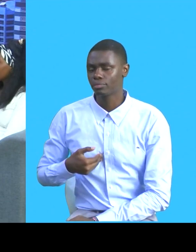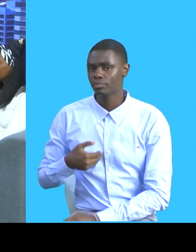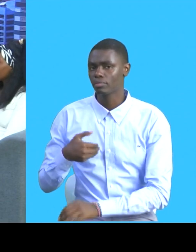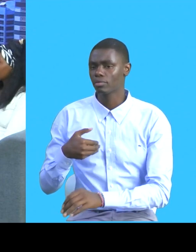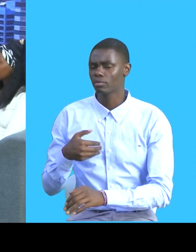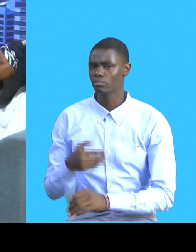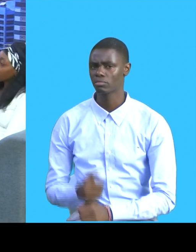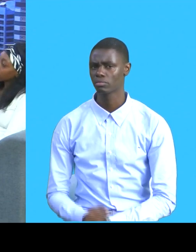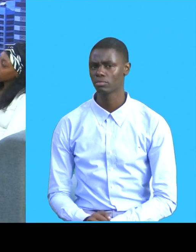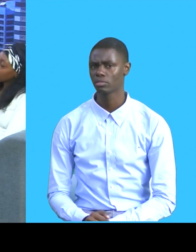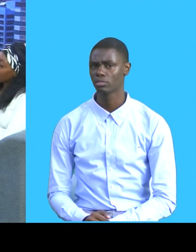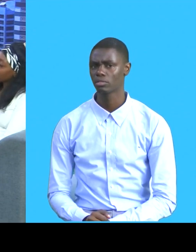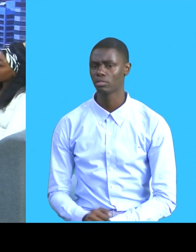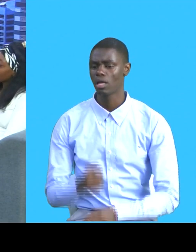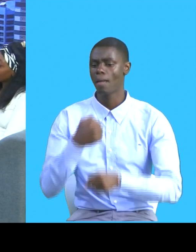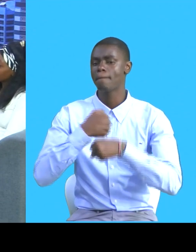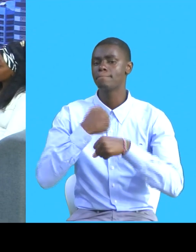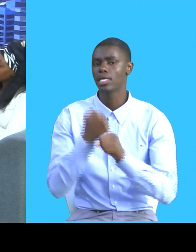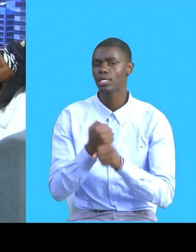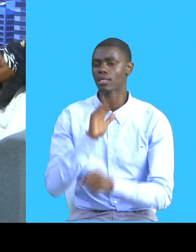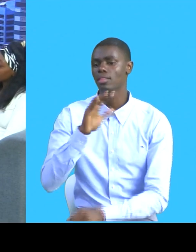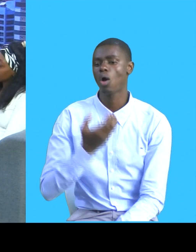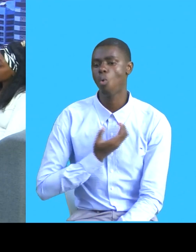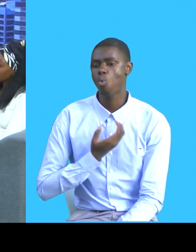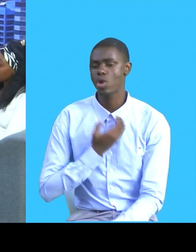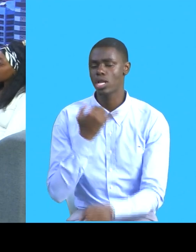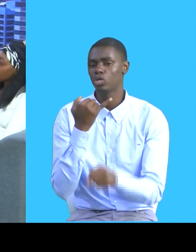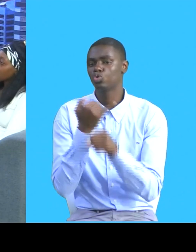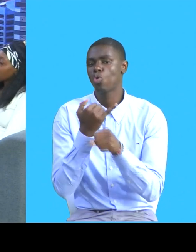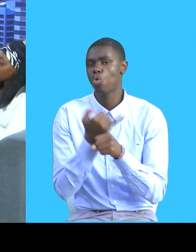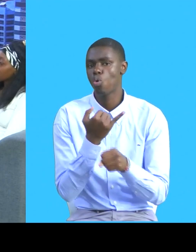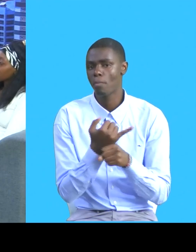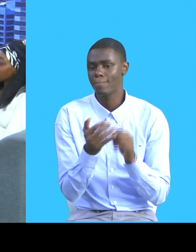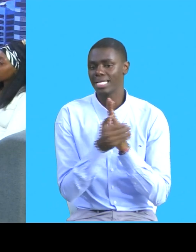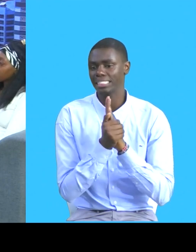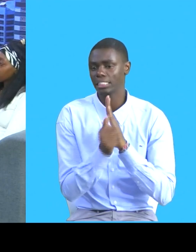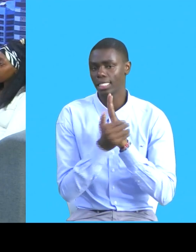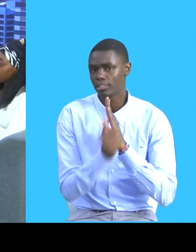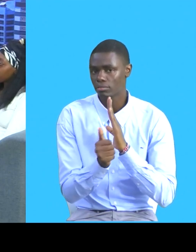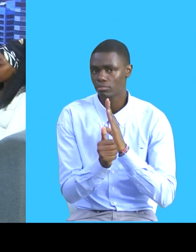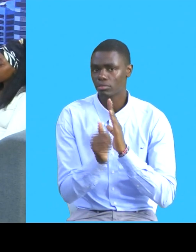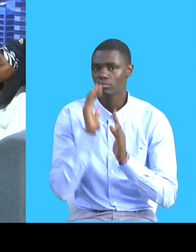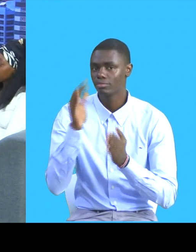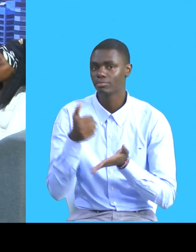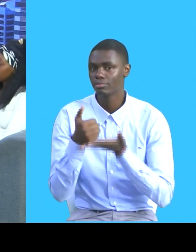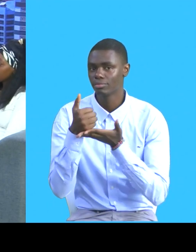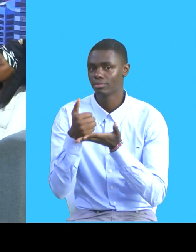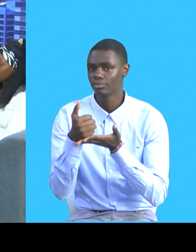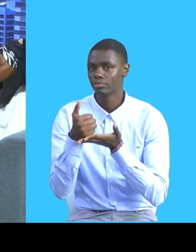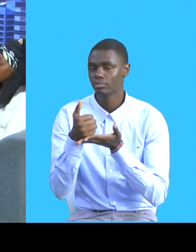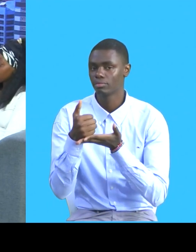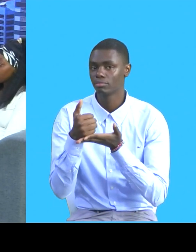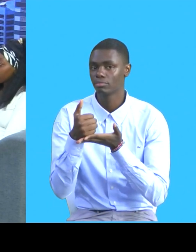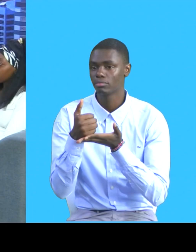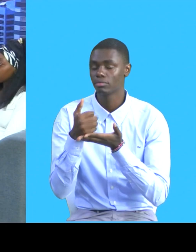making them have their own job skills. That will really help